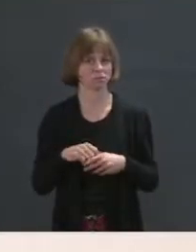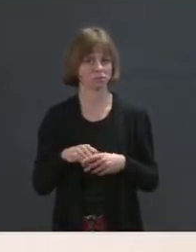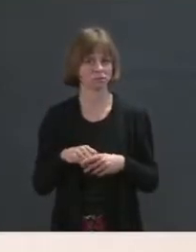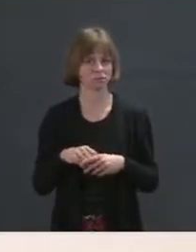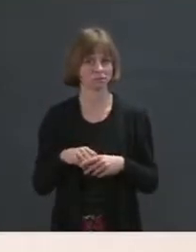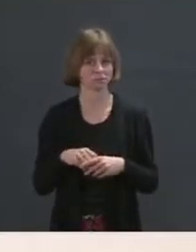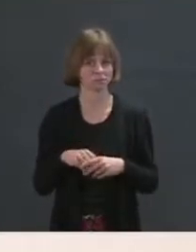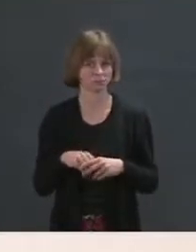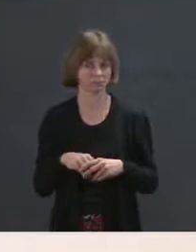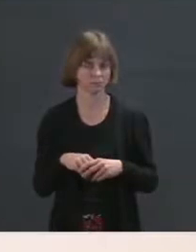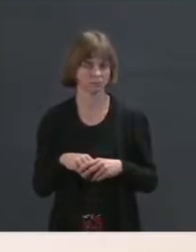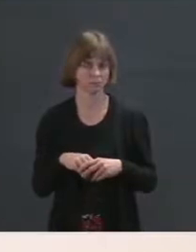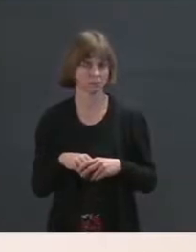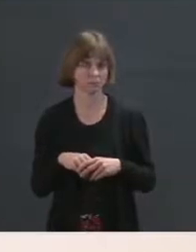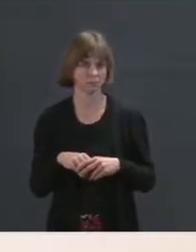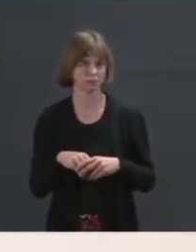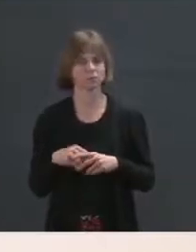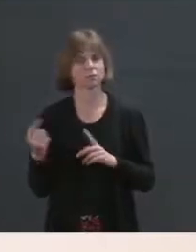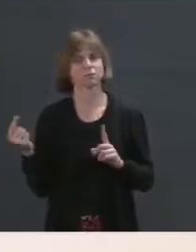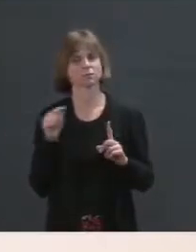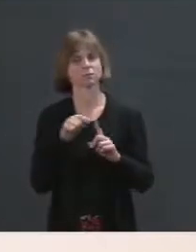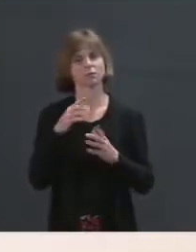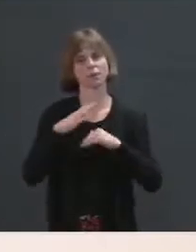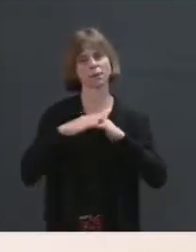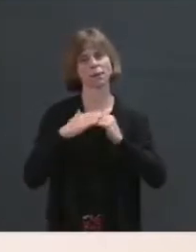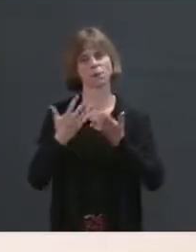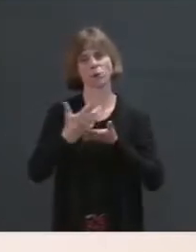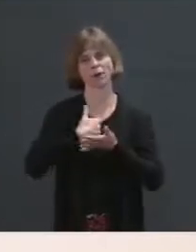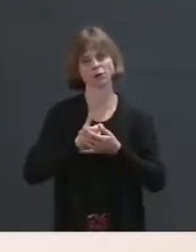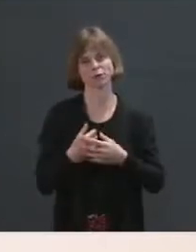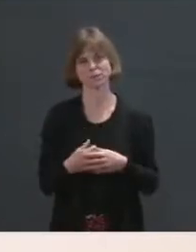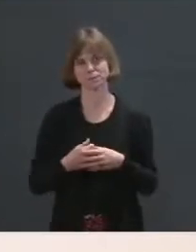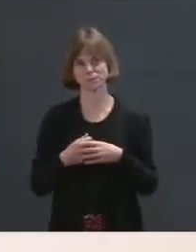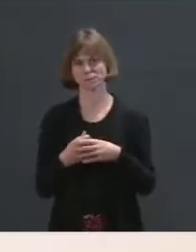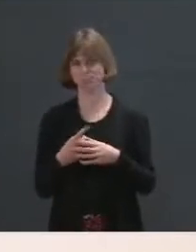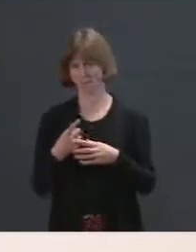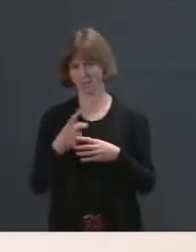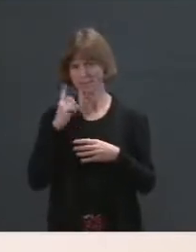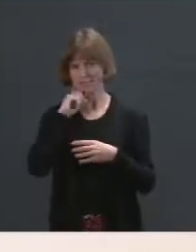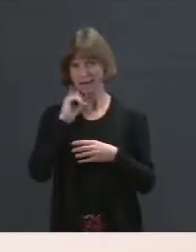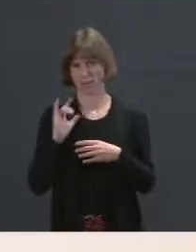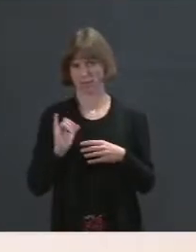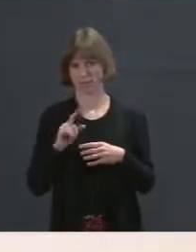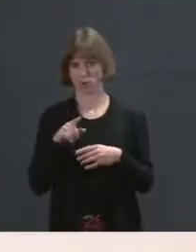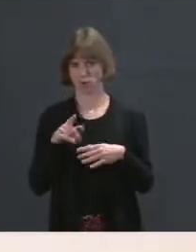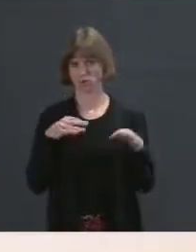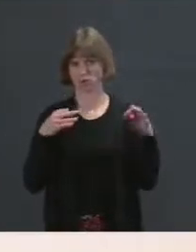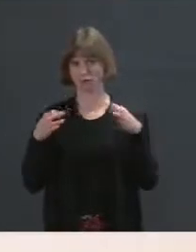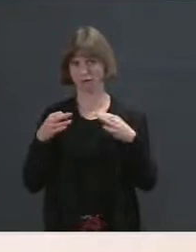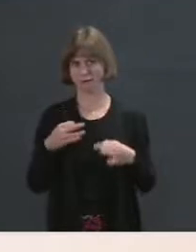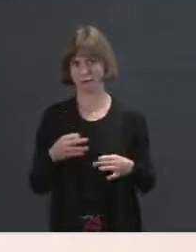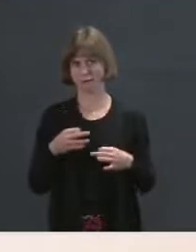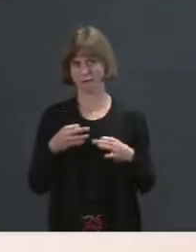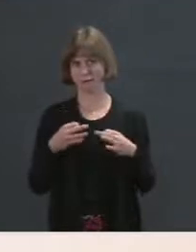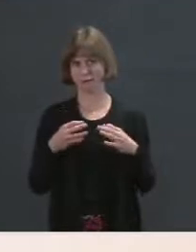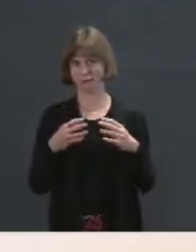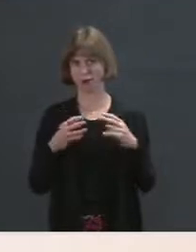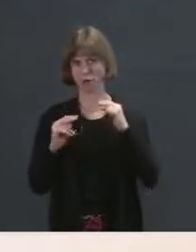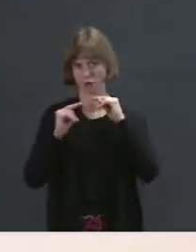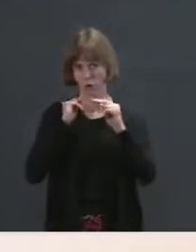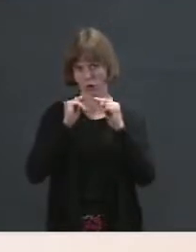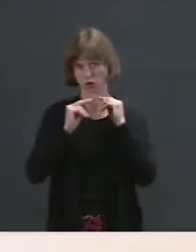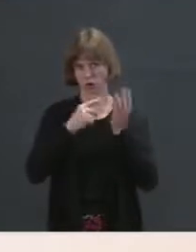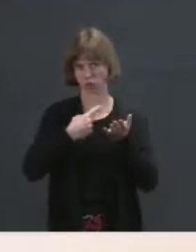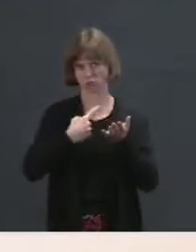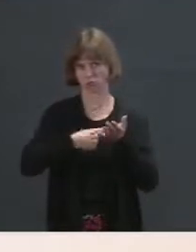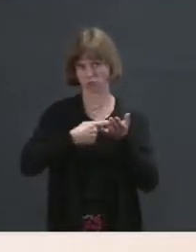following up on Kirsten's on the minimum wage there, it sounds from your description of the negotiation underway now